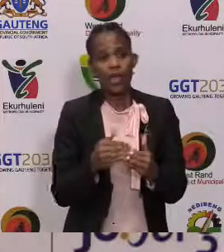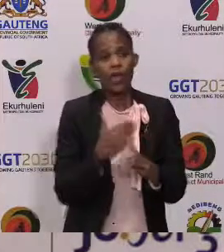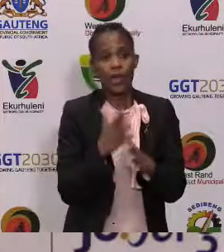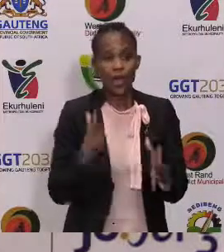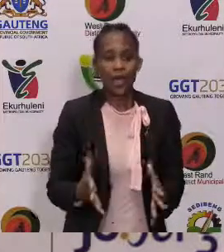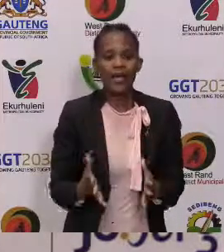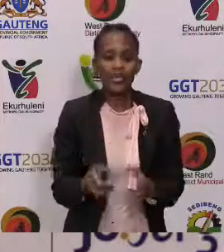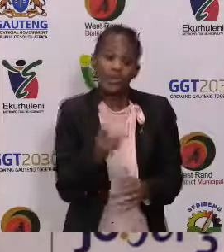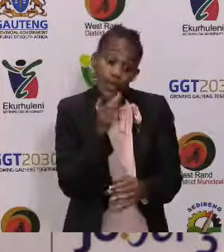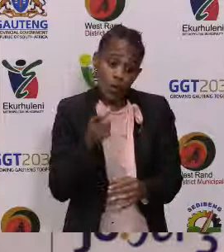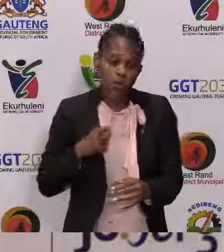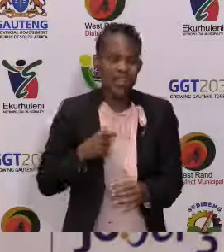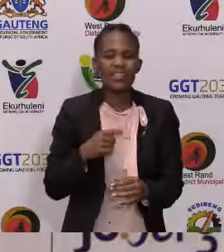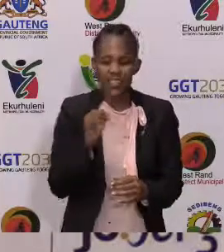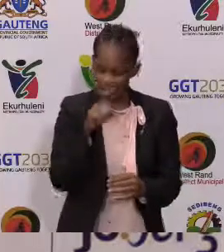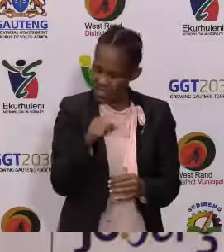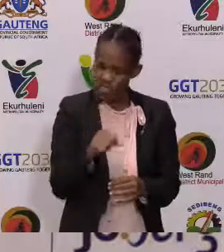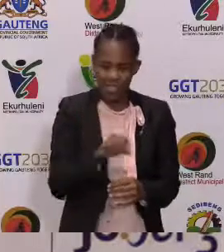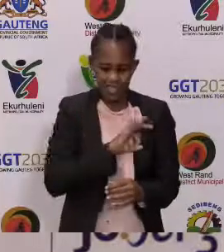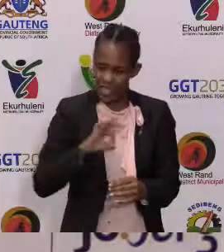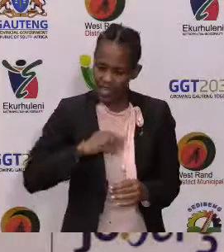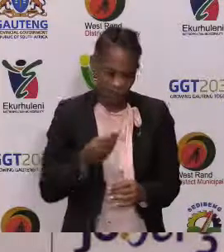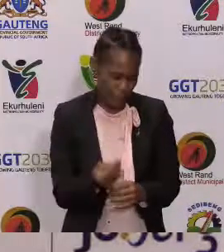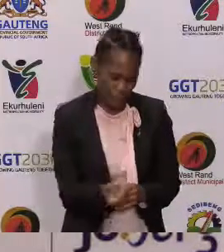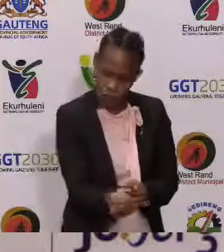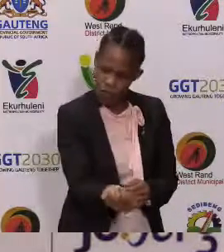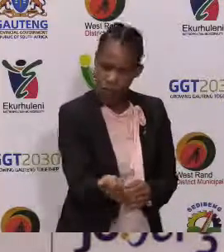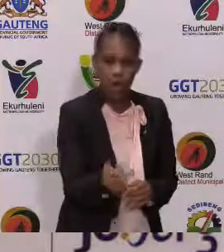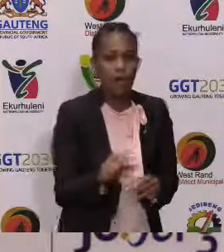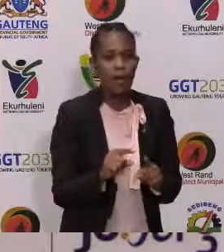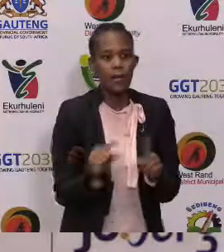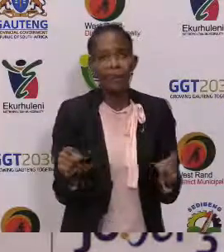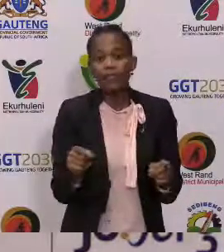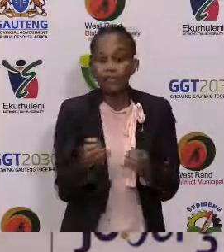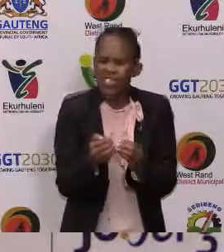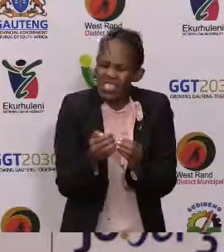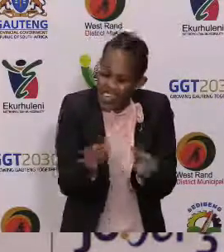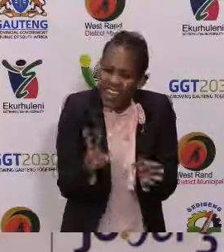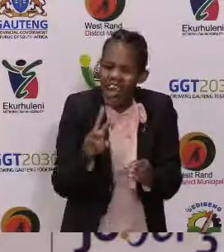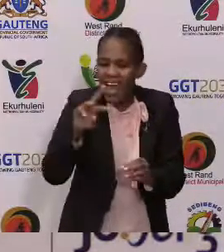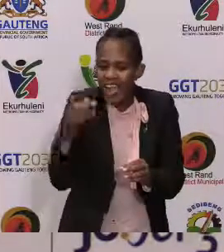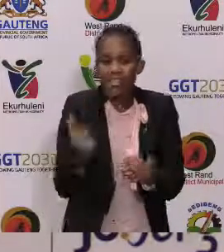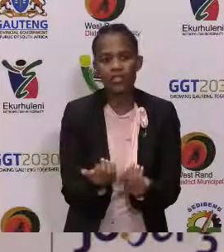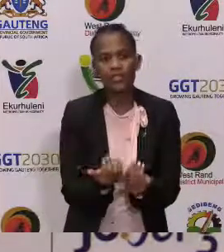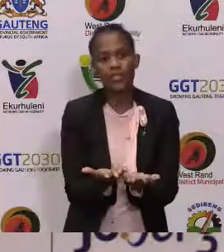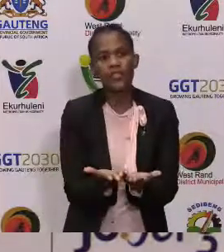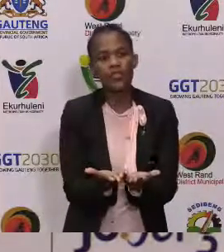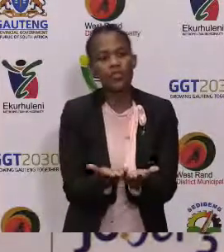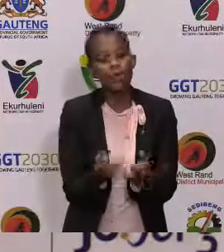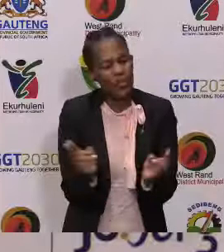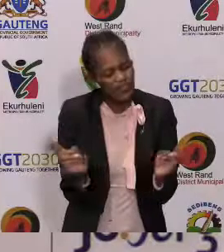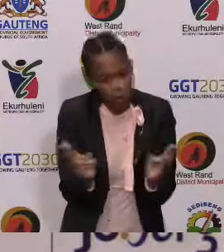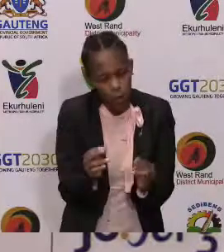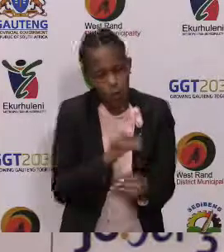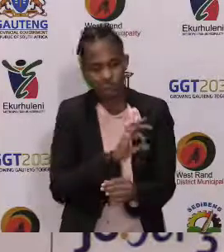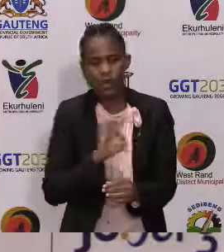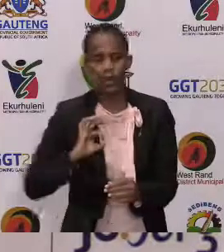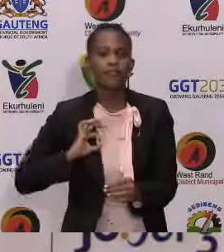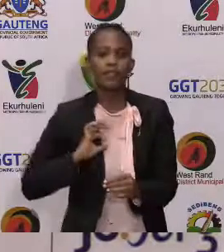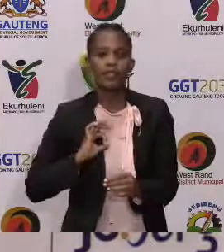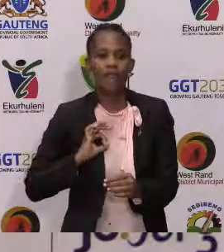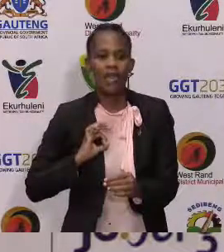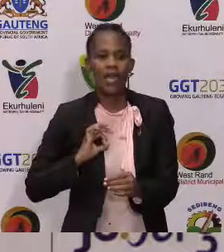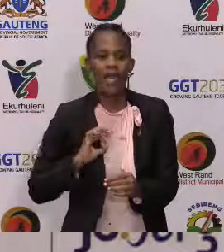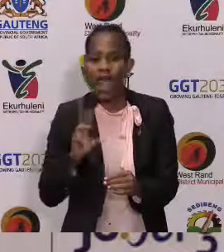are understaffed, not just for COVID, but also for other specialist services and other health